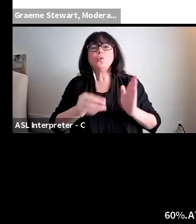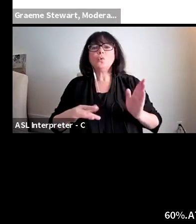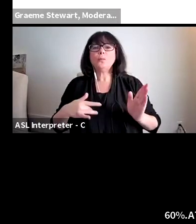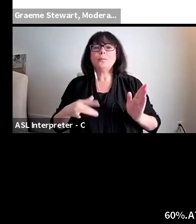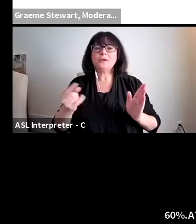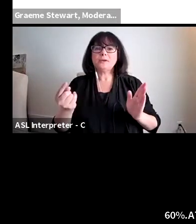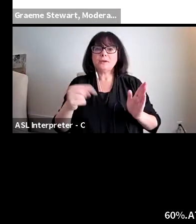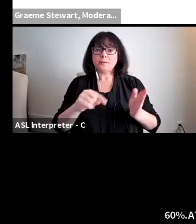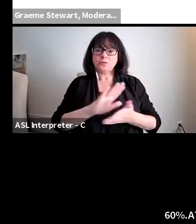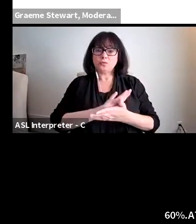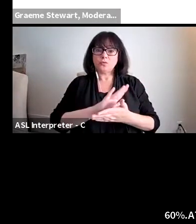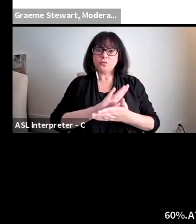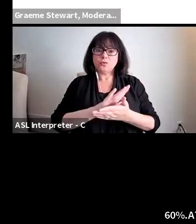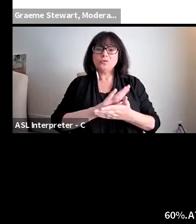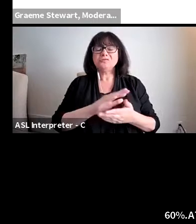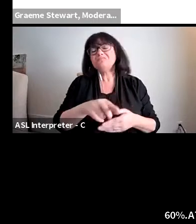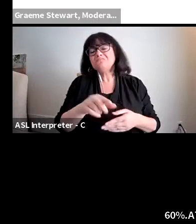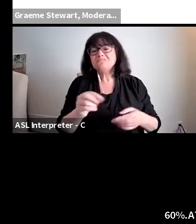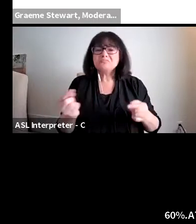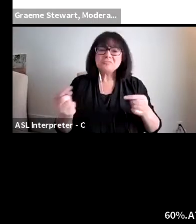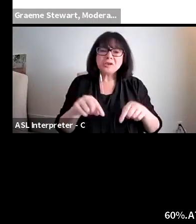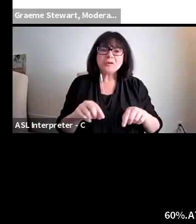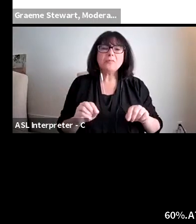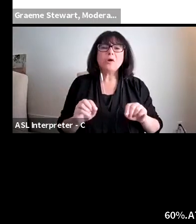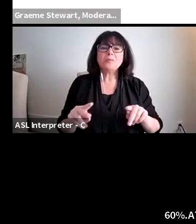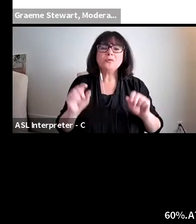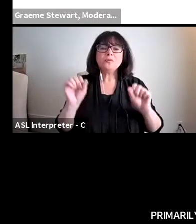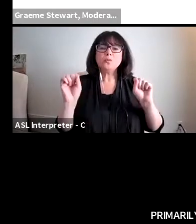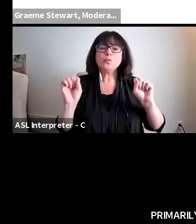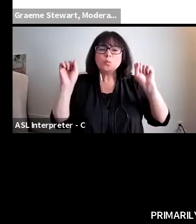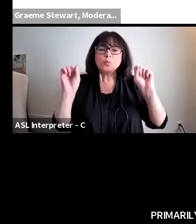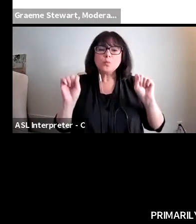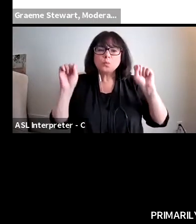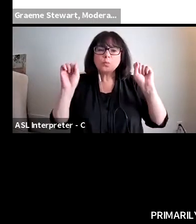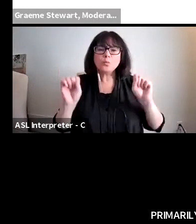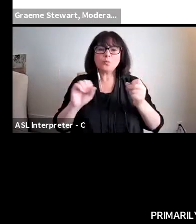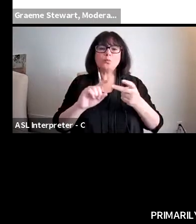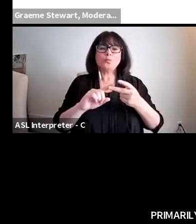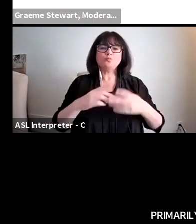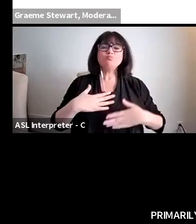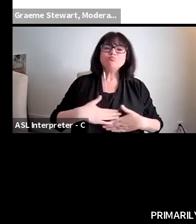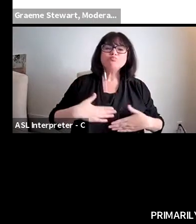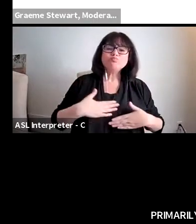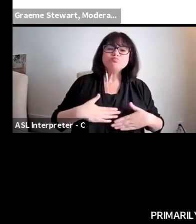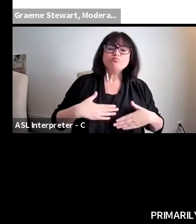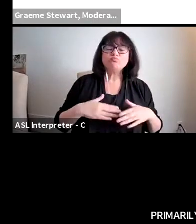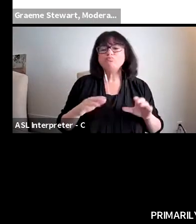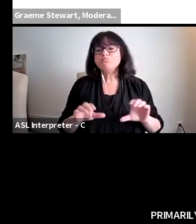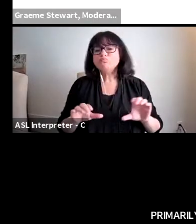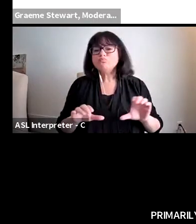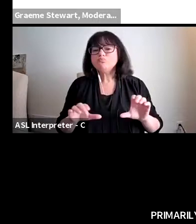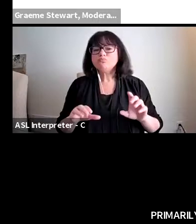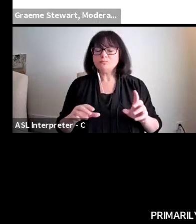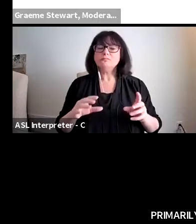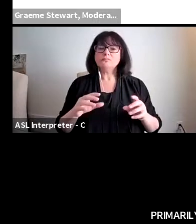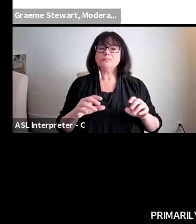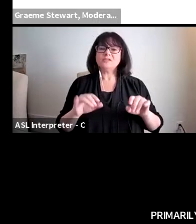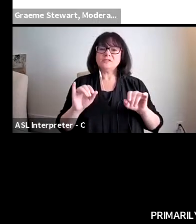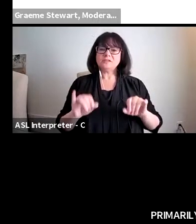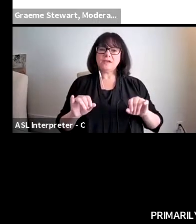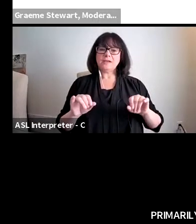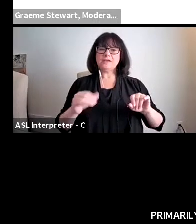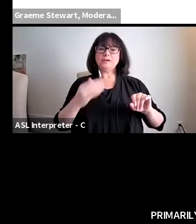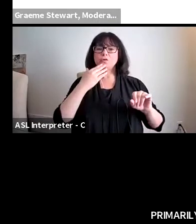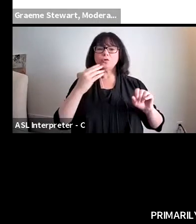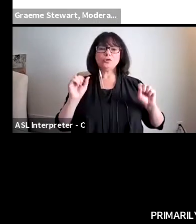to work out and have recreation activities, stay involved and stay fit. And we've also, in the